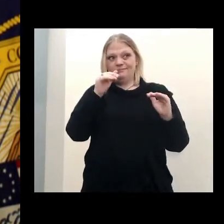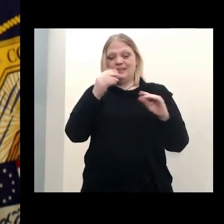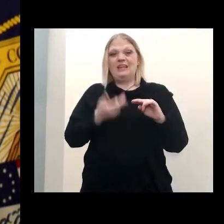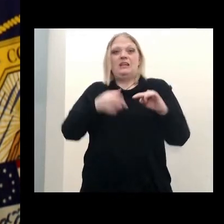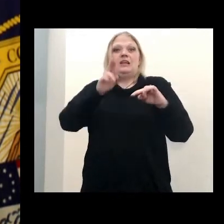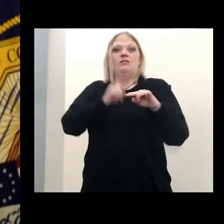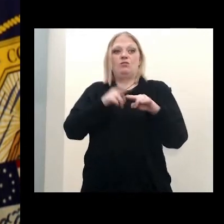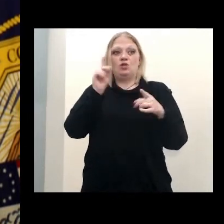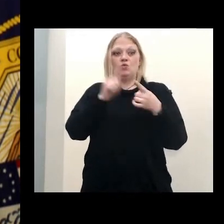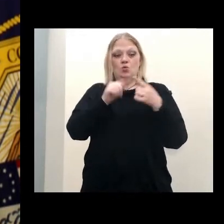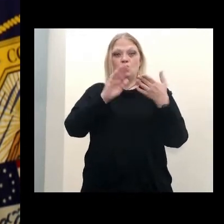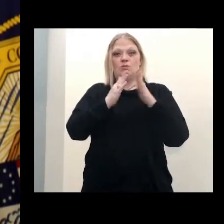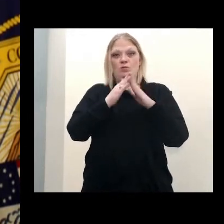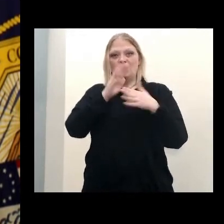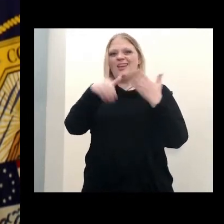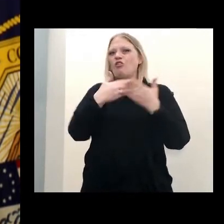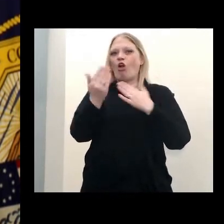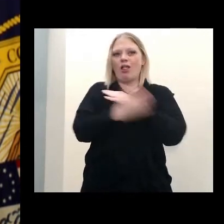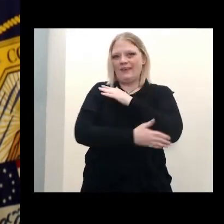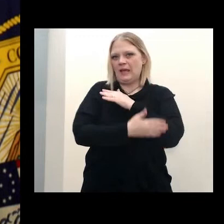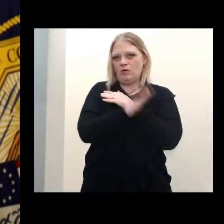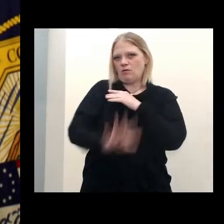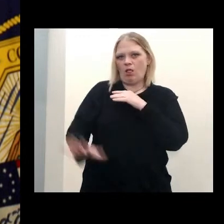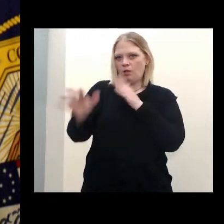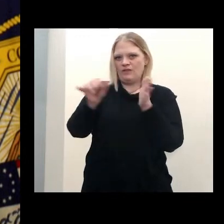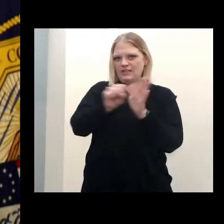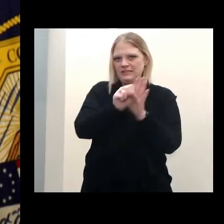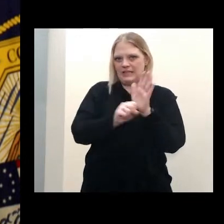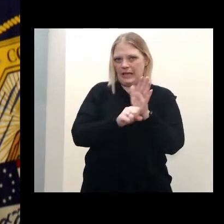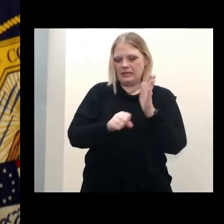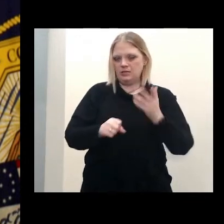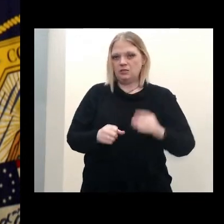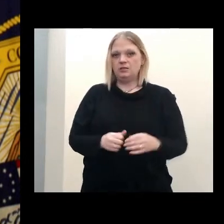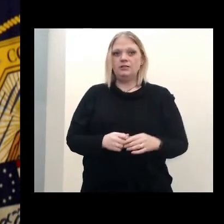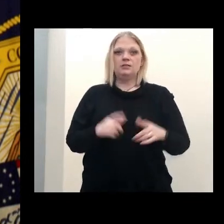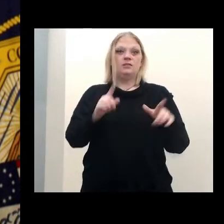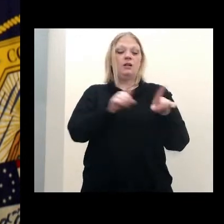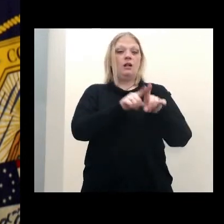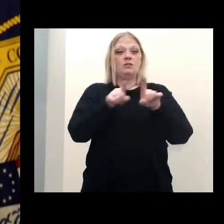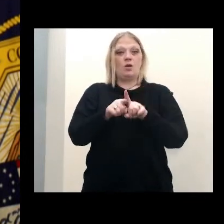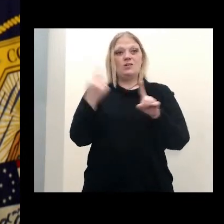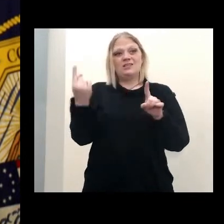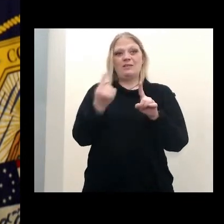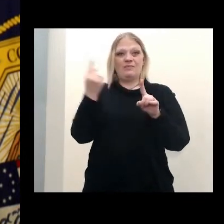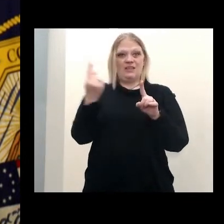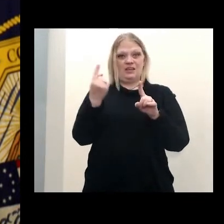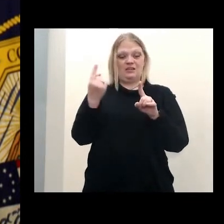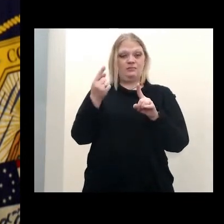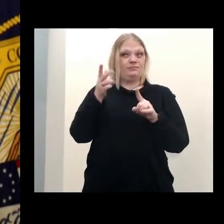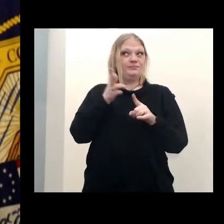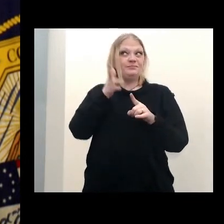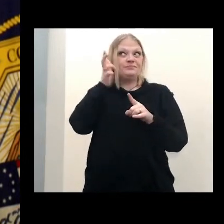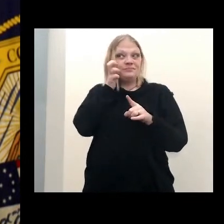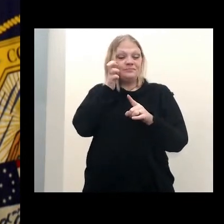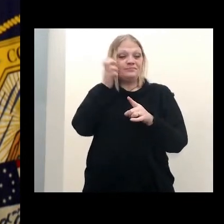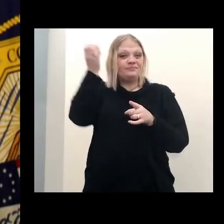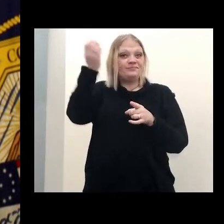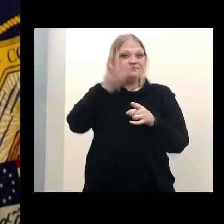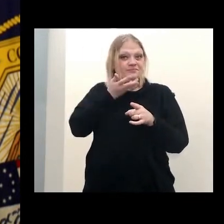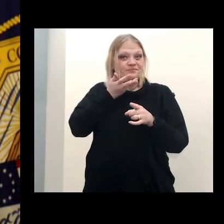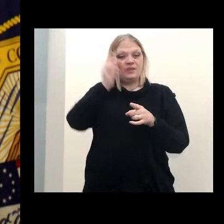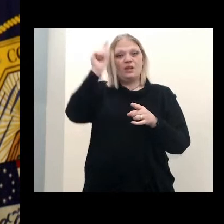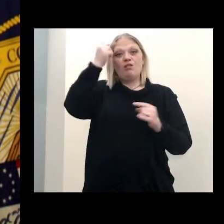our community and all counties, for that matter, across New York State. And then also something that's come out of it is the